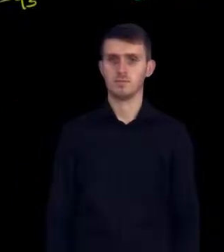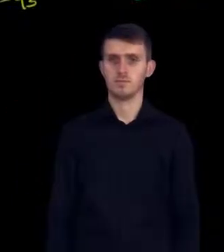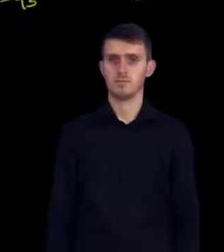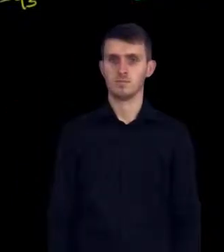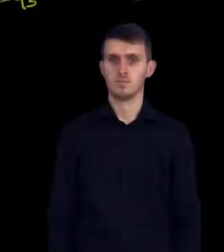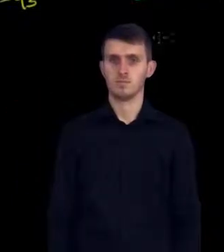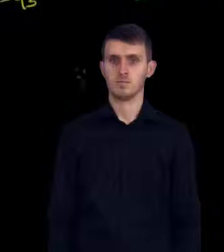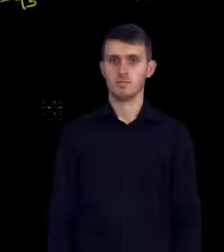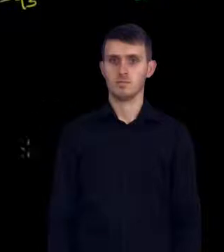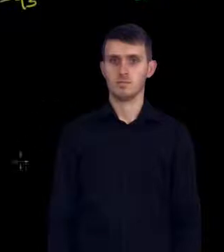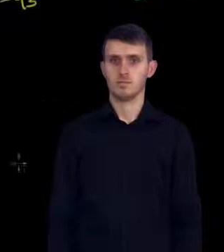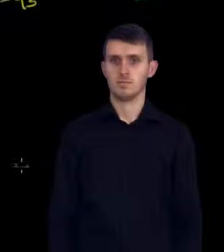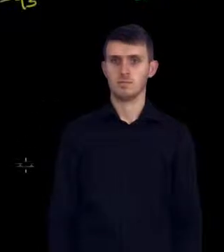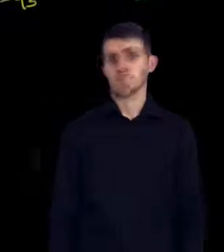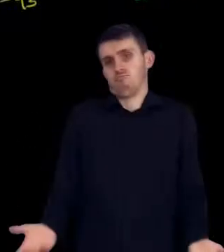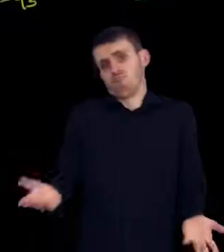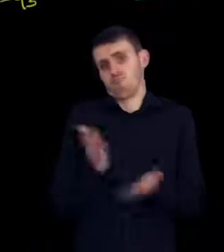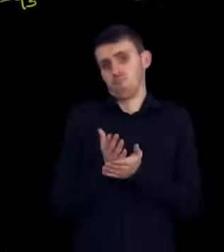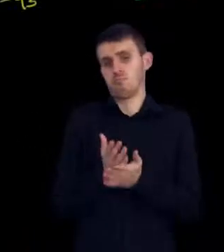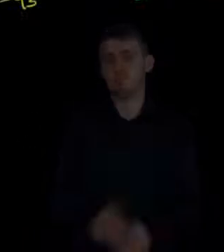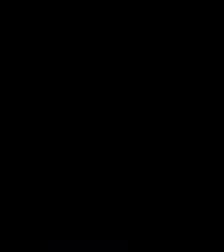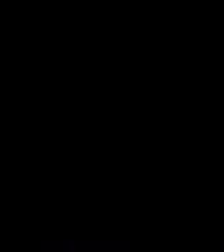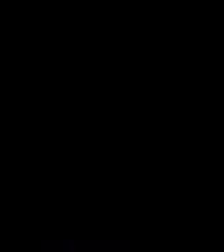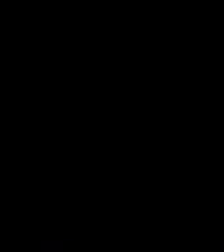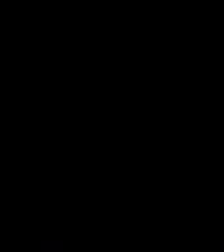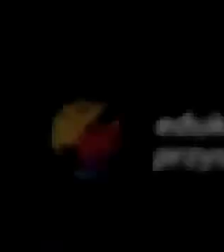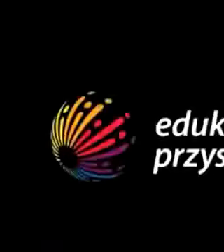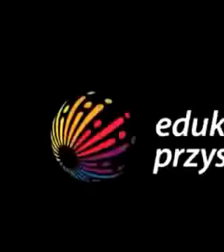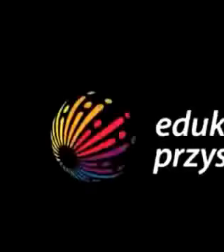equal to 53 and We're done